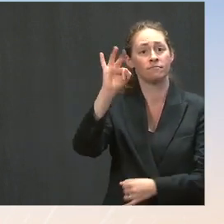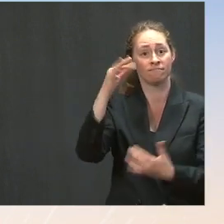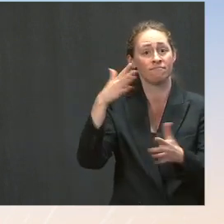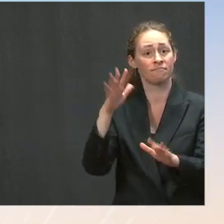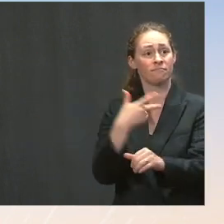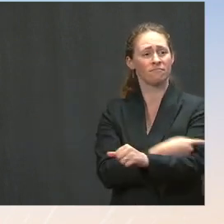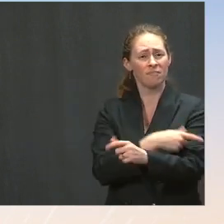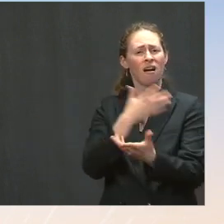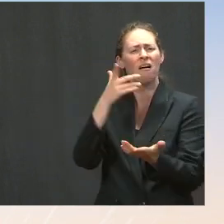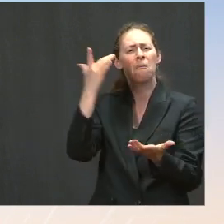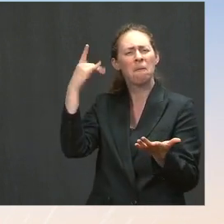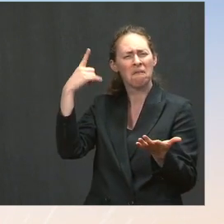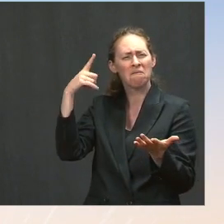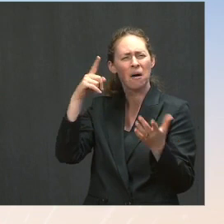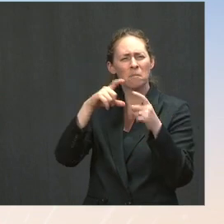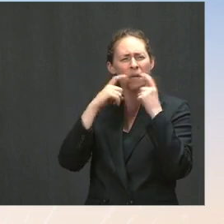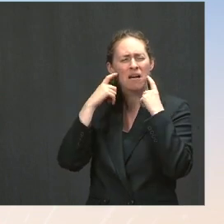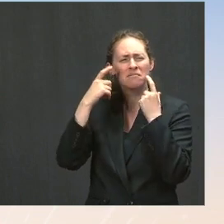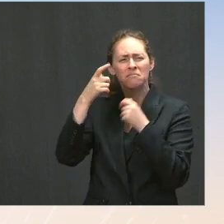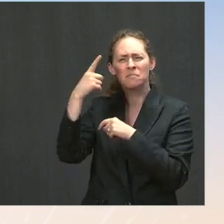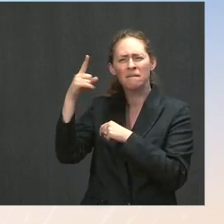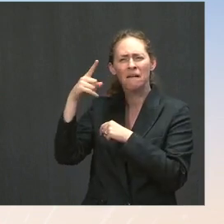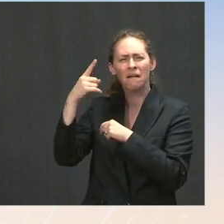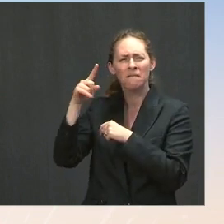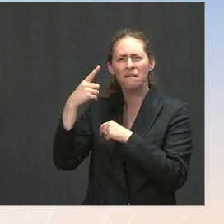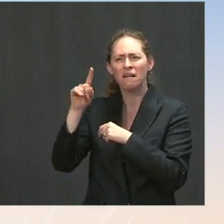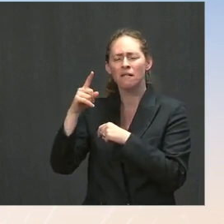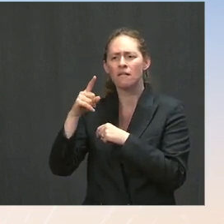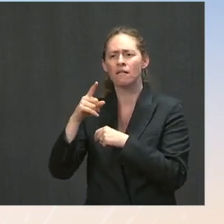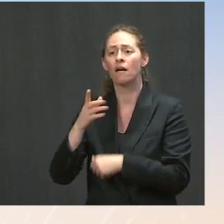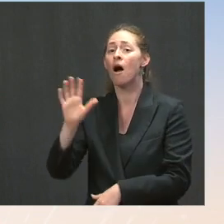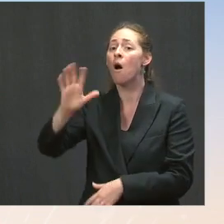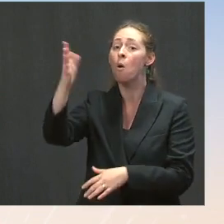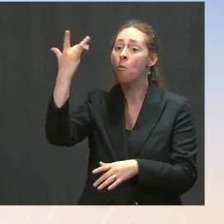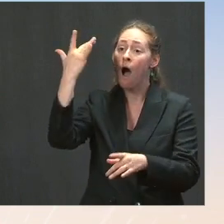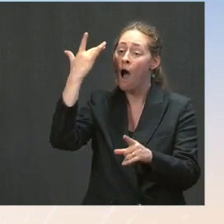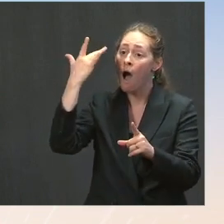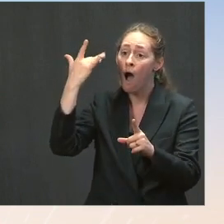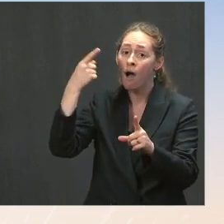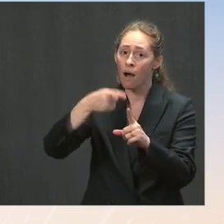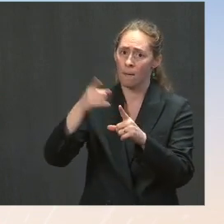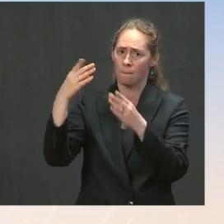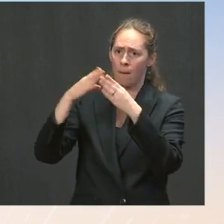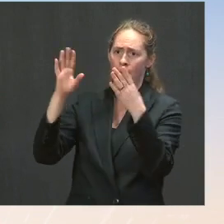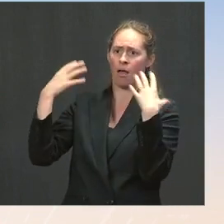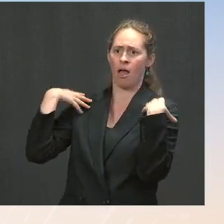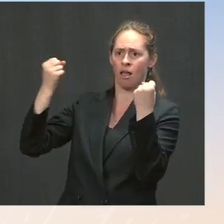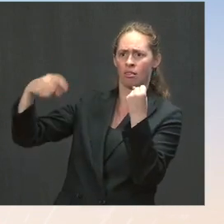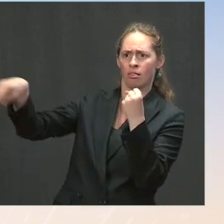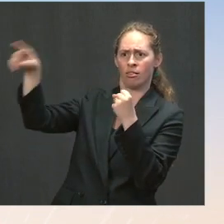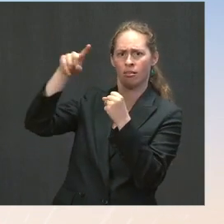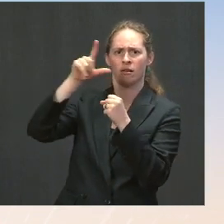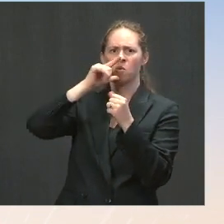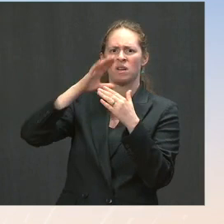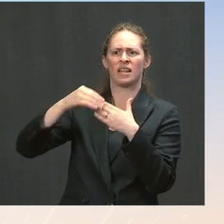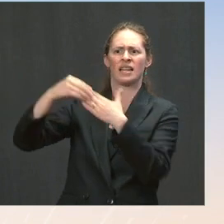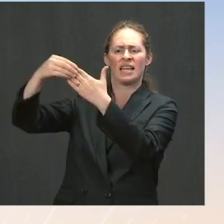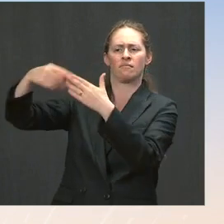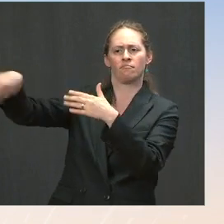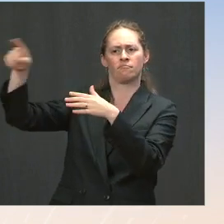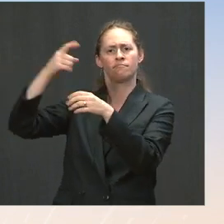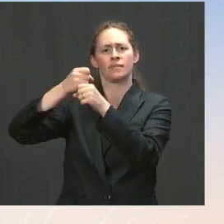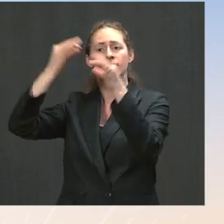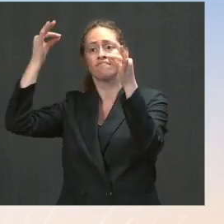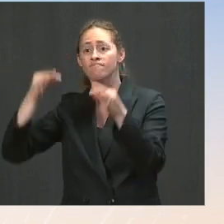who have not had it? Because the public health leaders in our administration have made the determination based on